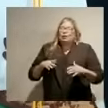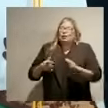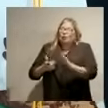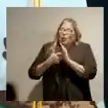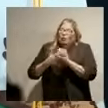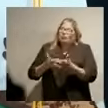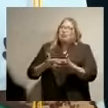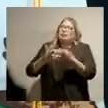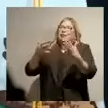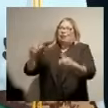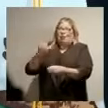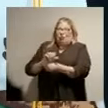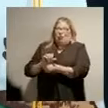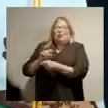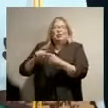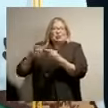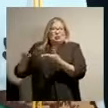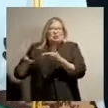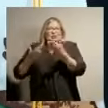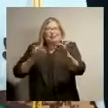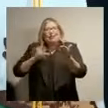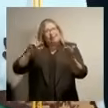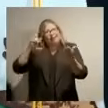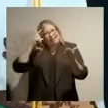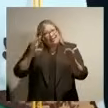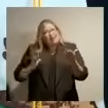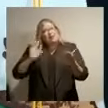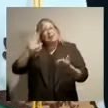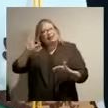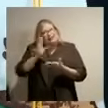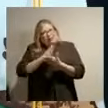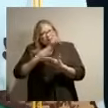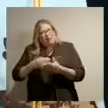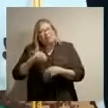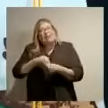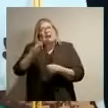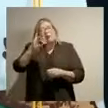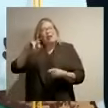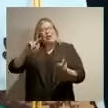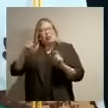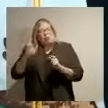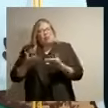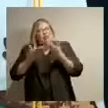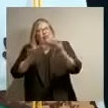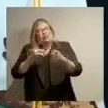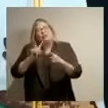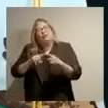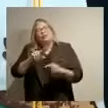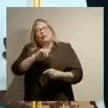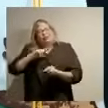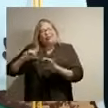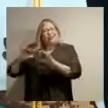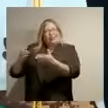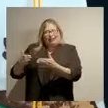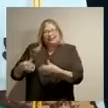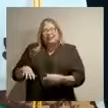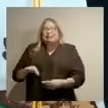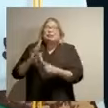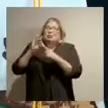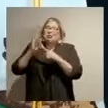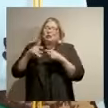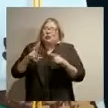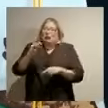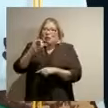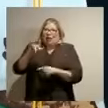present the governor's budget and the governor's May revision to the legislature, particularly at the May